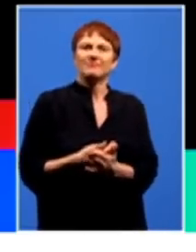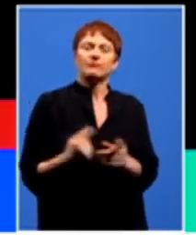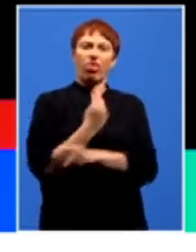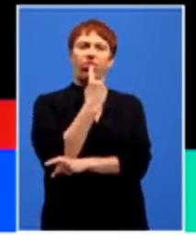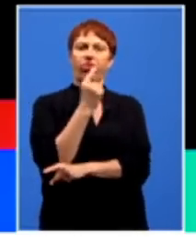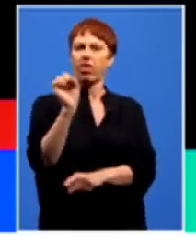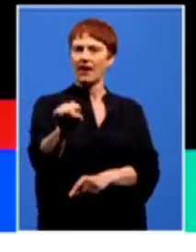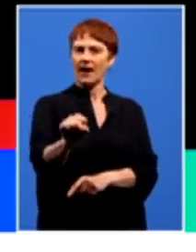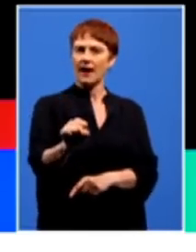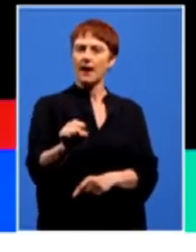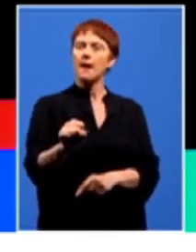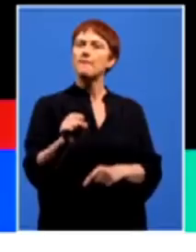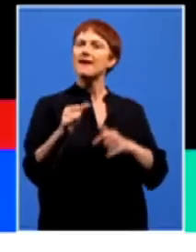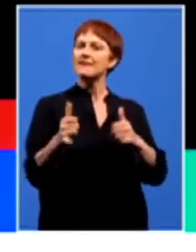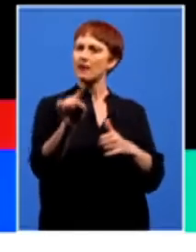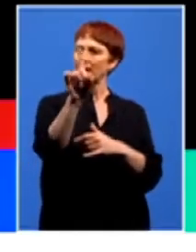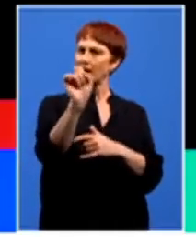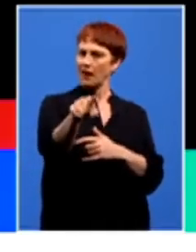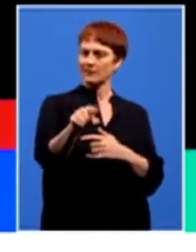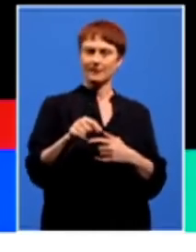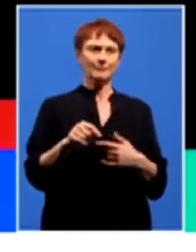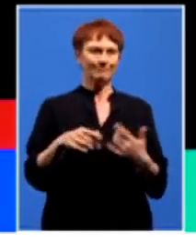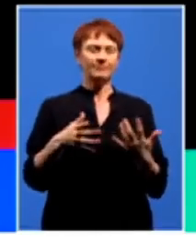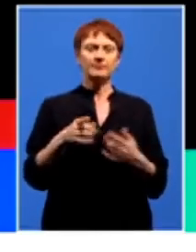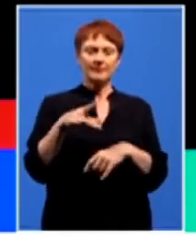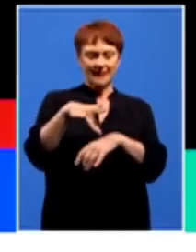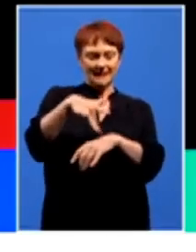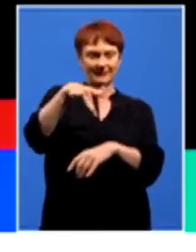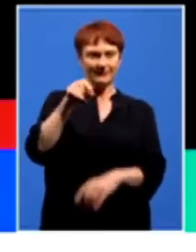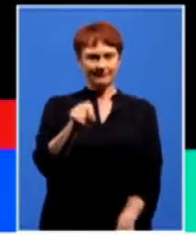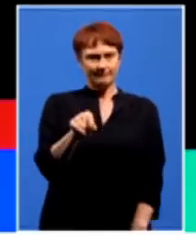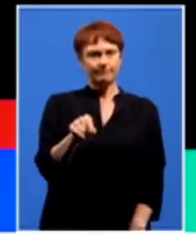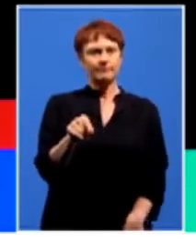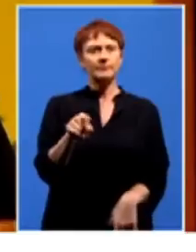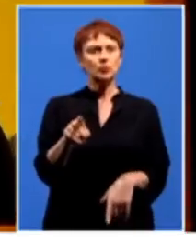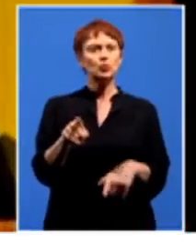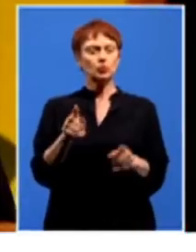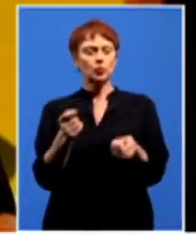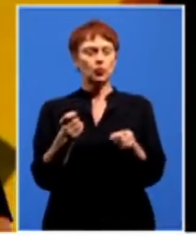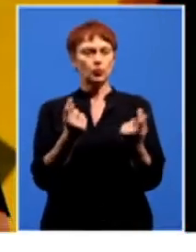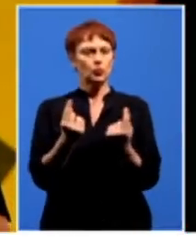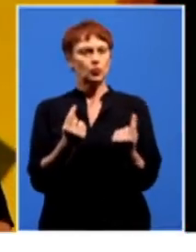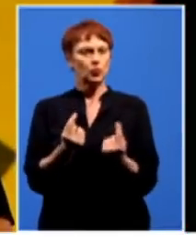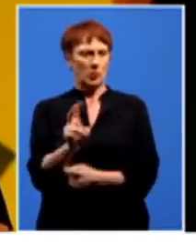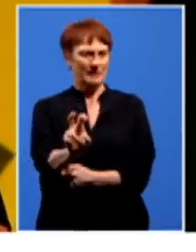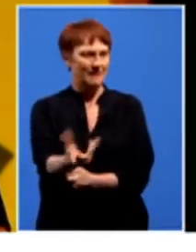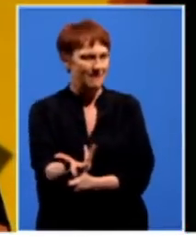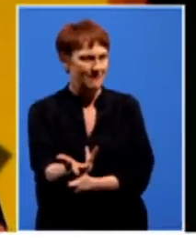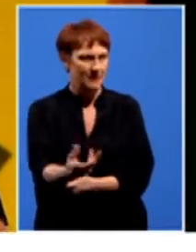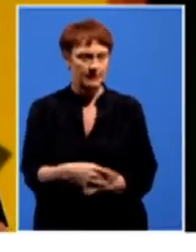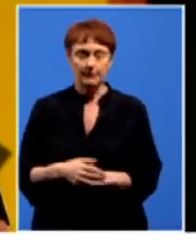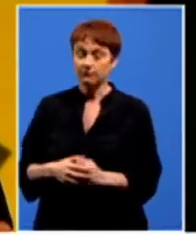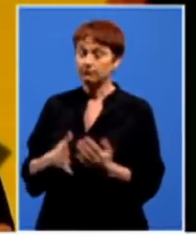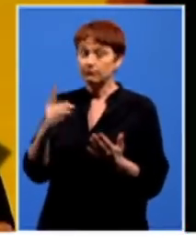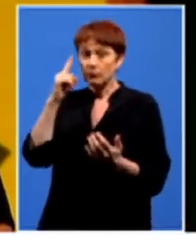tropes. What are the do's and don'ts of navigating sensitive areas? So I think it starts with the people